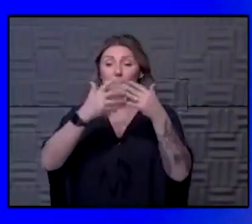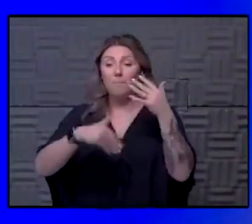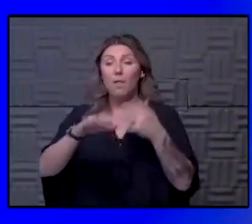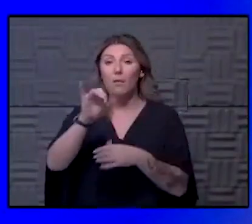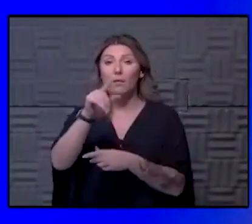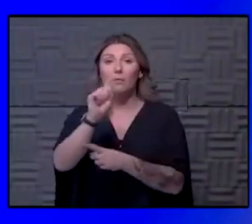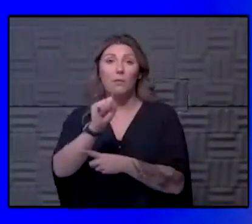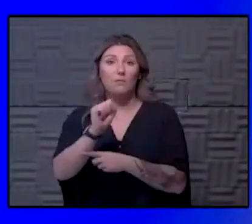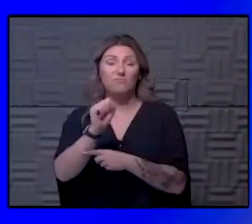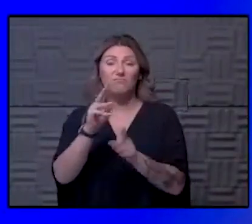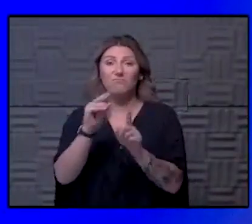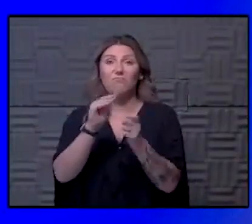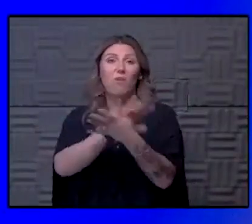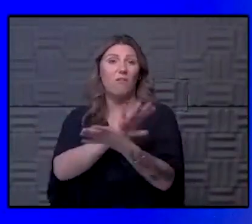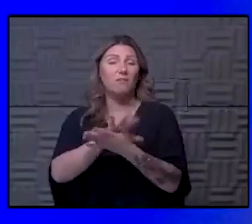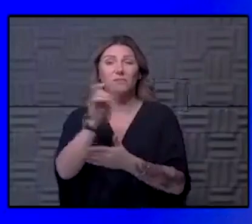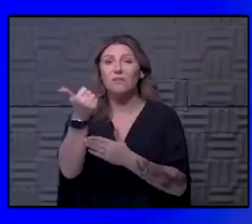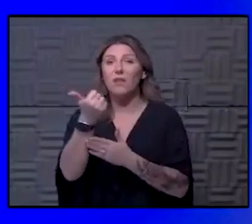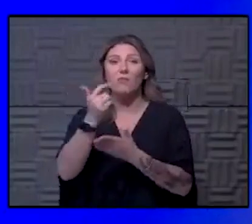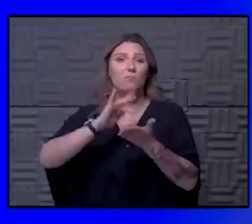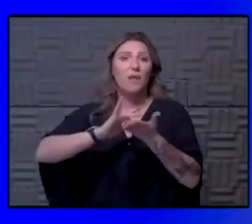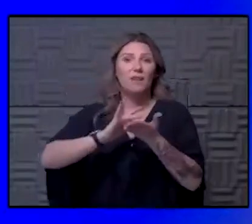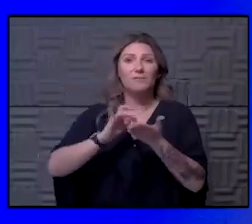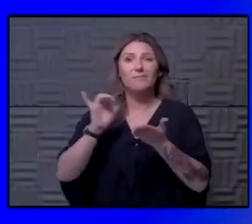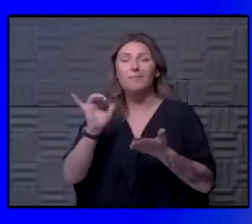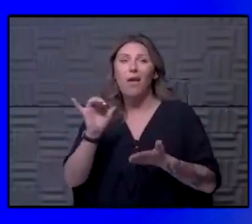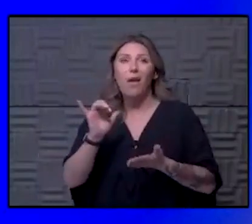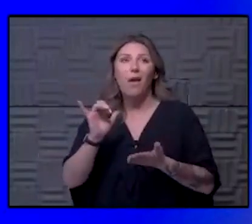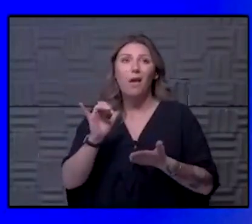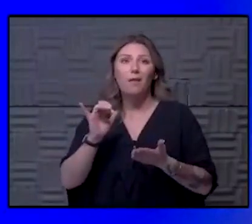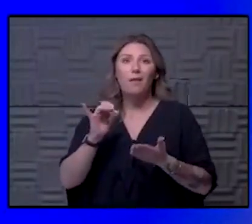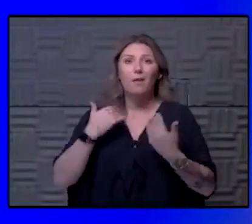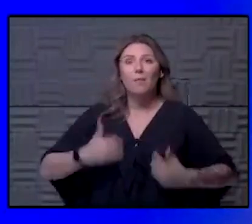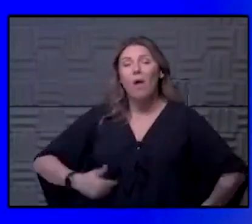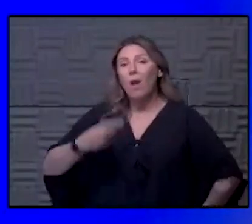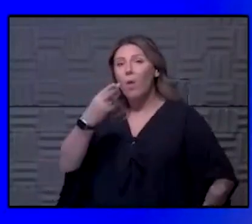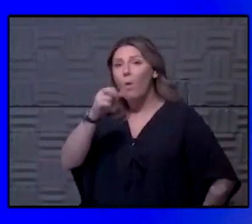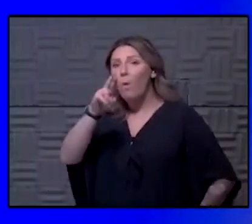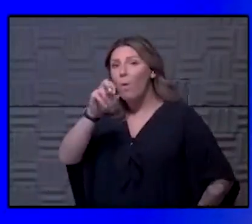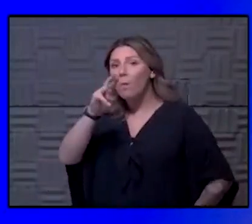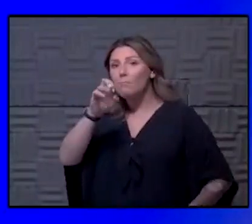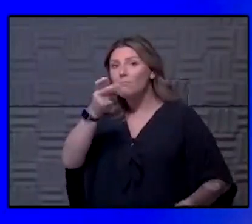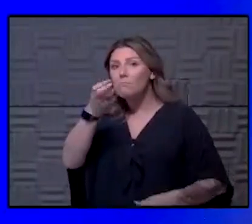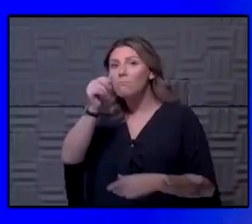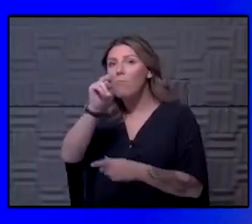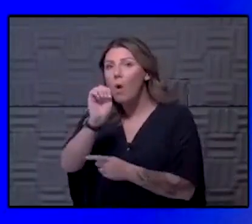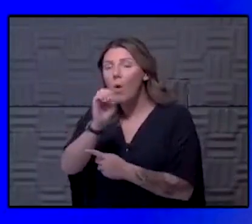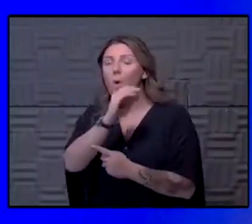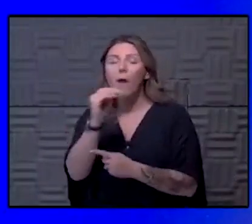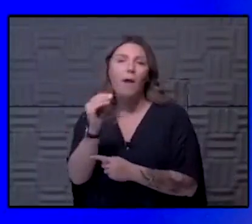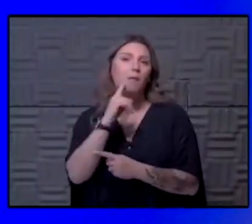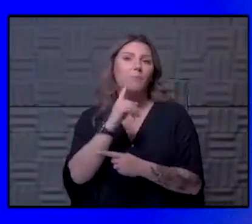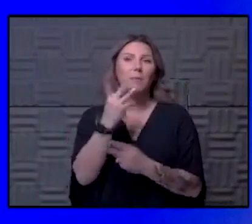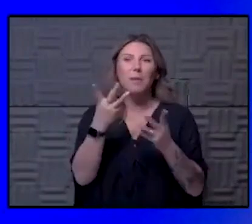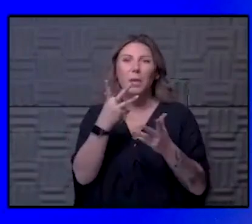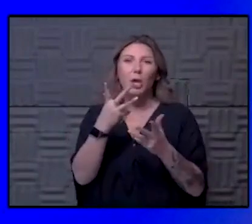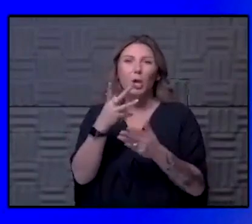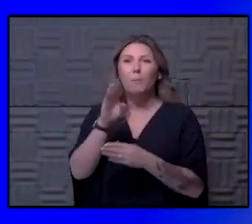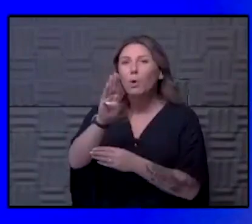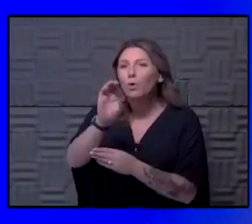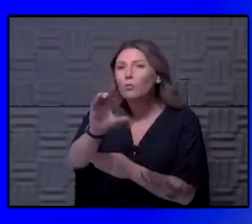by other medicines, such as hormone therapies that women may be on, or birth control or something of that nature. But we certainly want to get to the bottom of this so that we